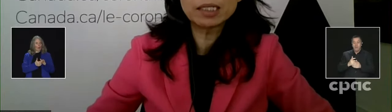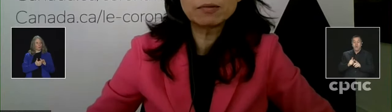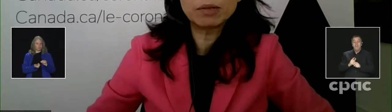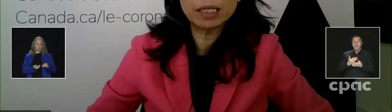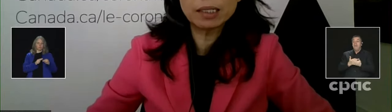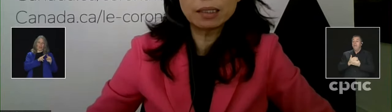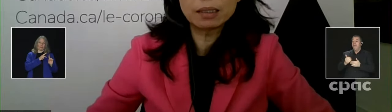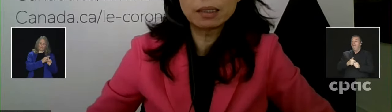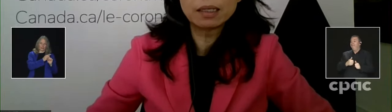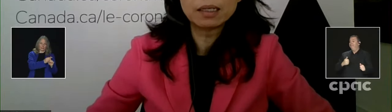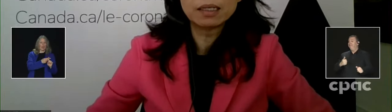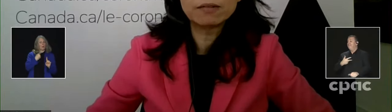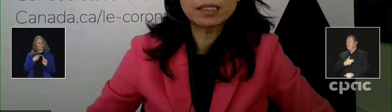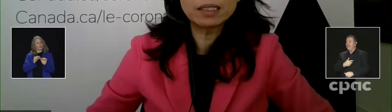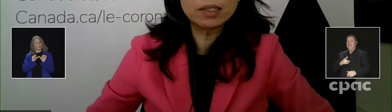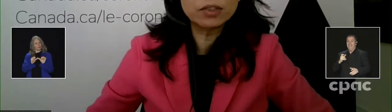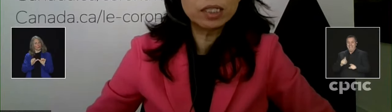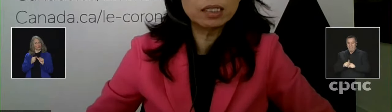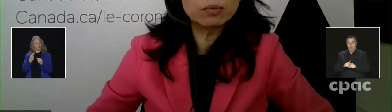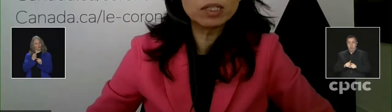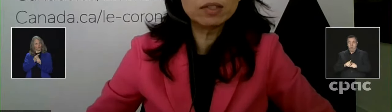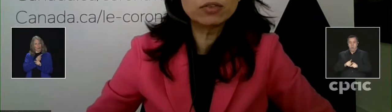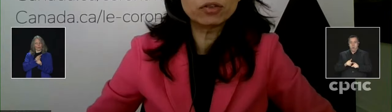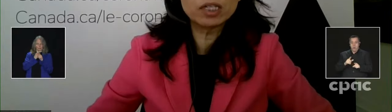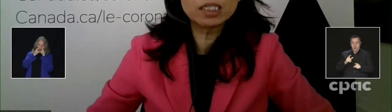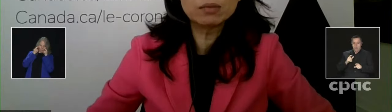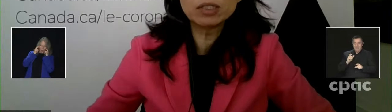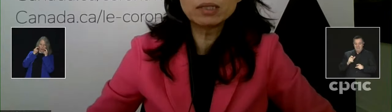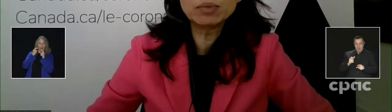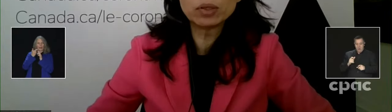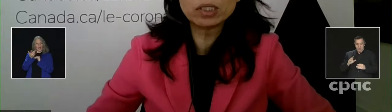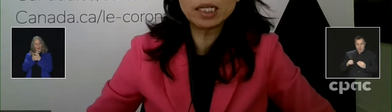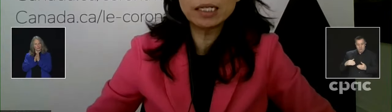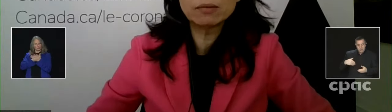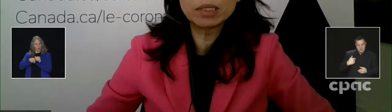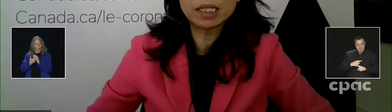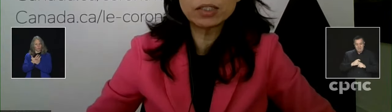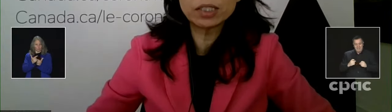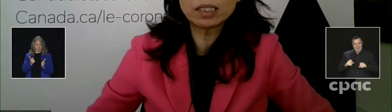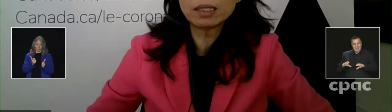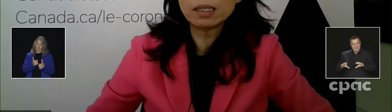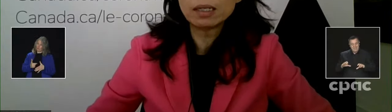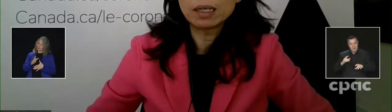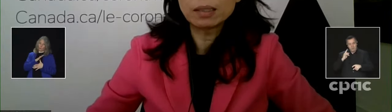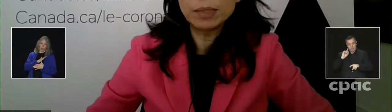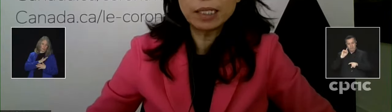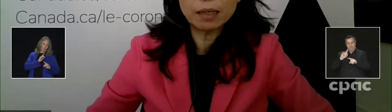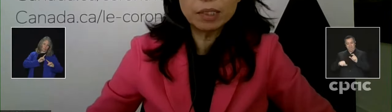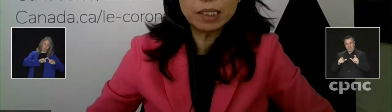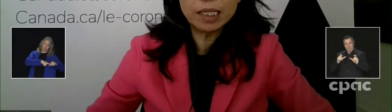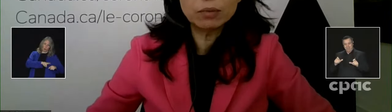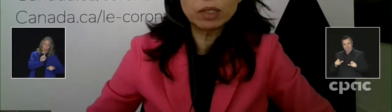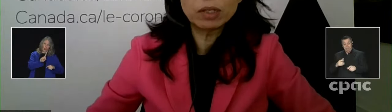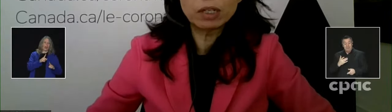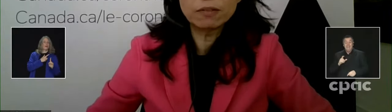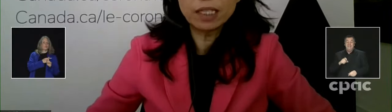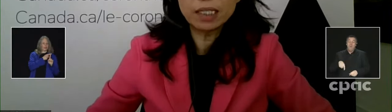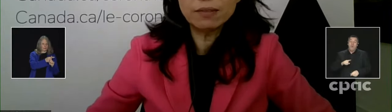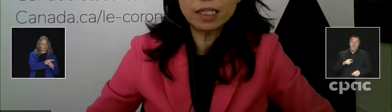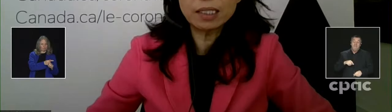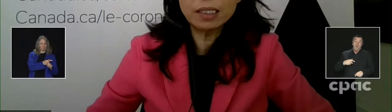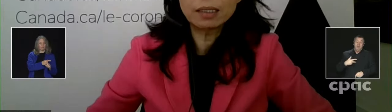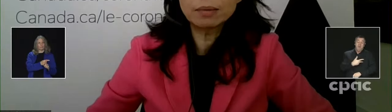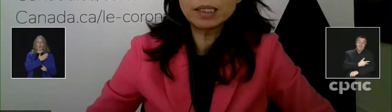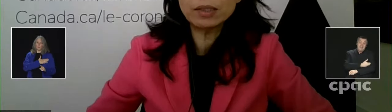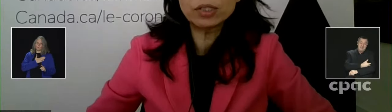personal protective practices. Vaccination is one of the strongest, most important layers of protection, as being up to date with your